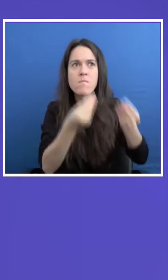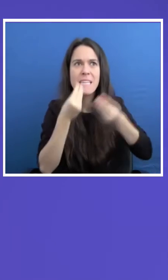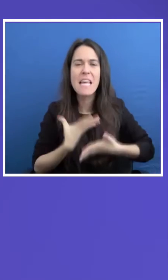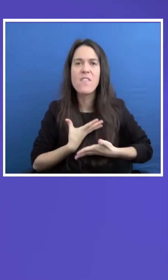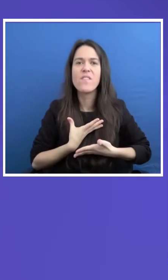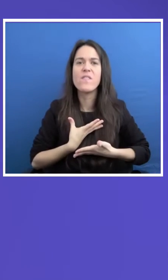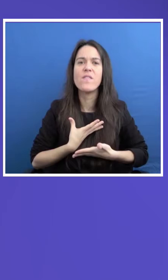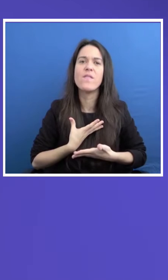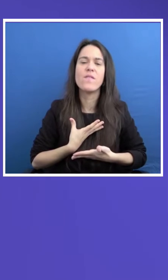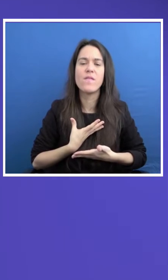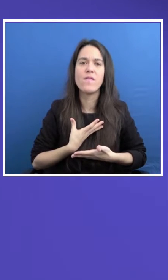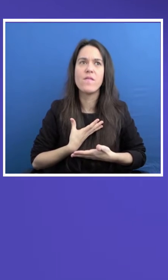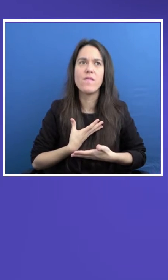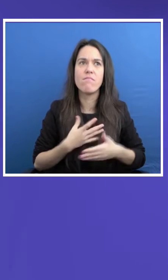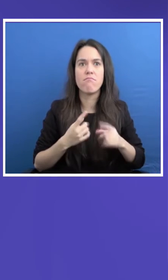a story